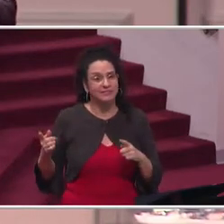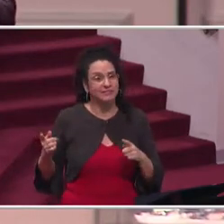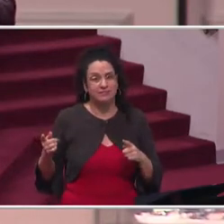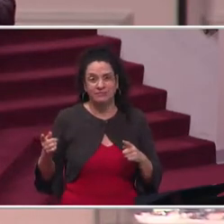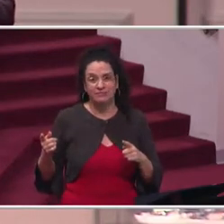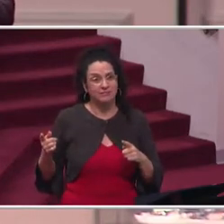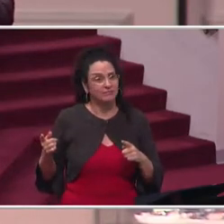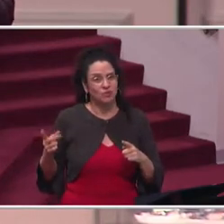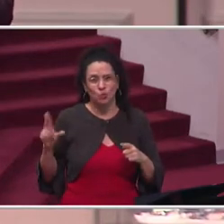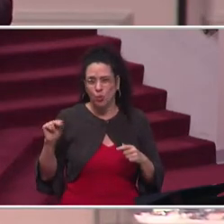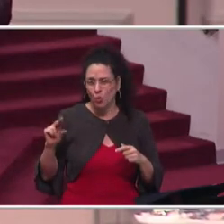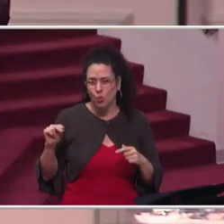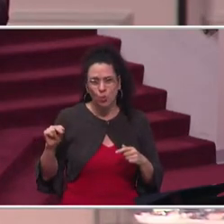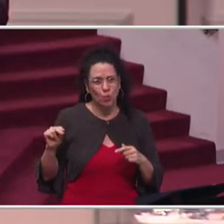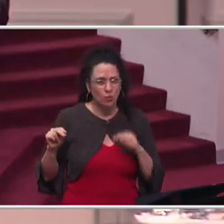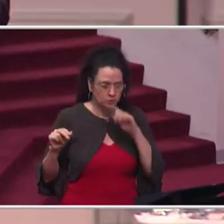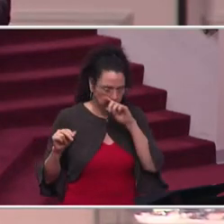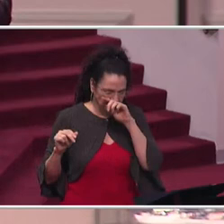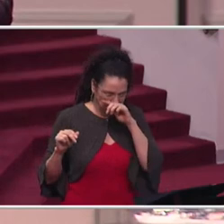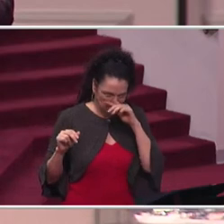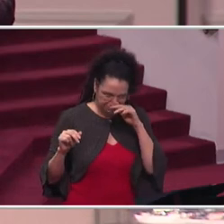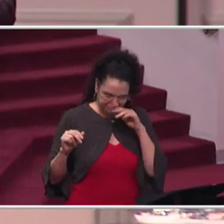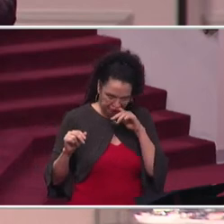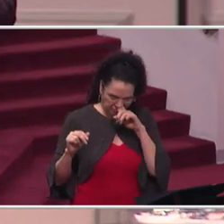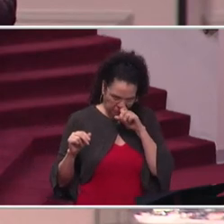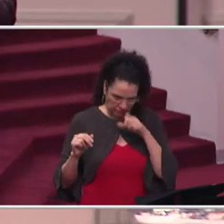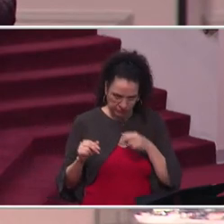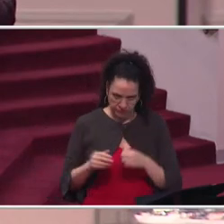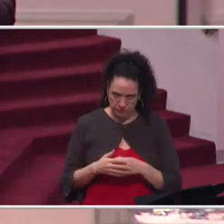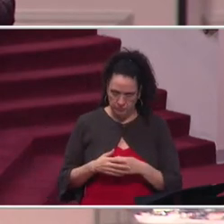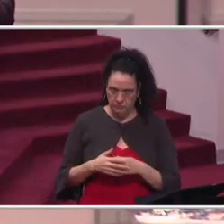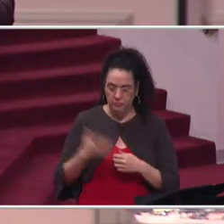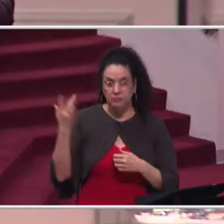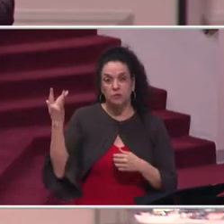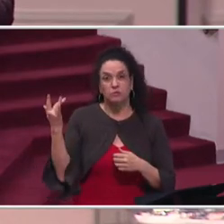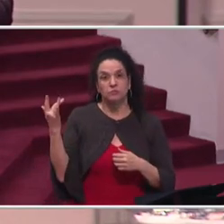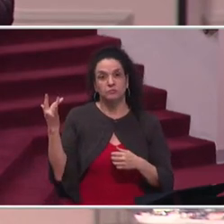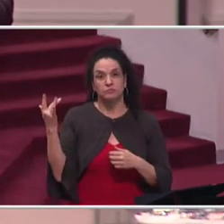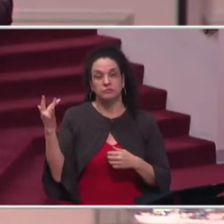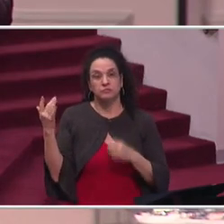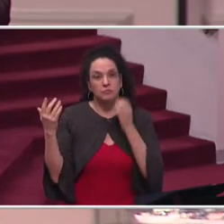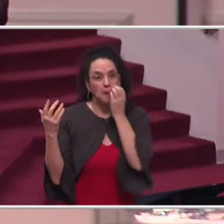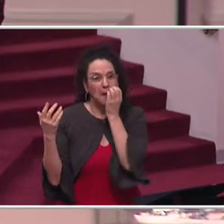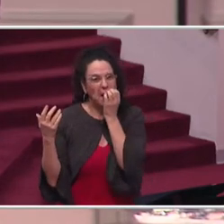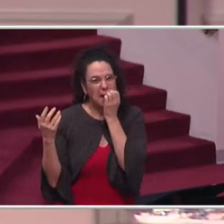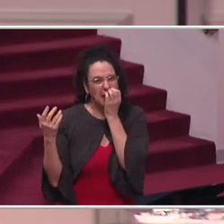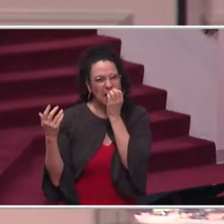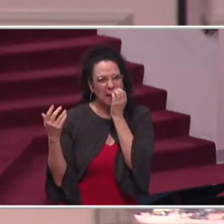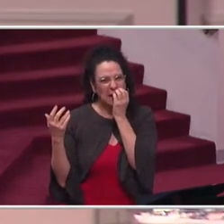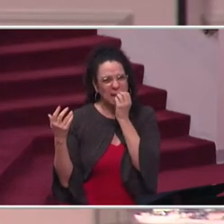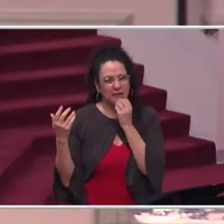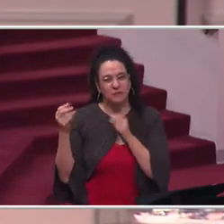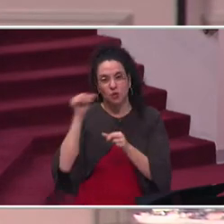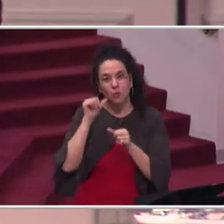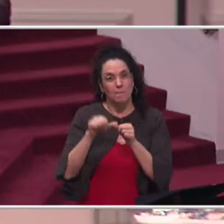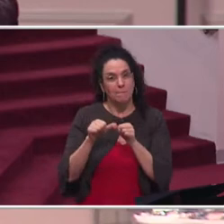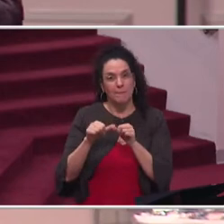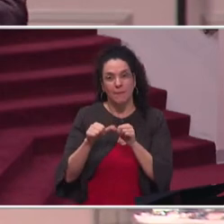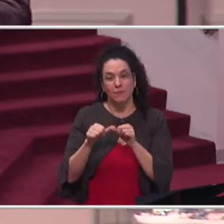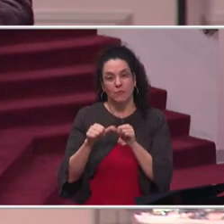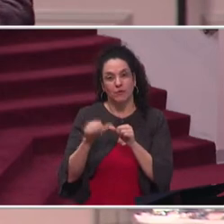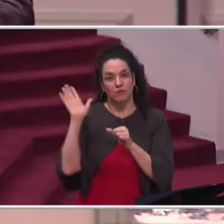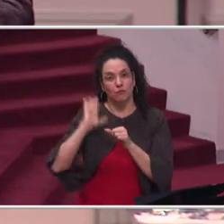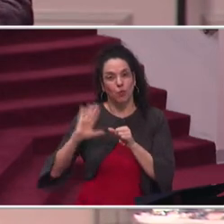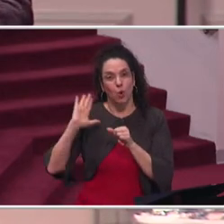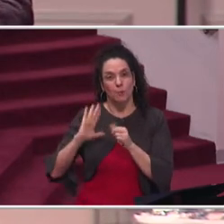past. And he said, for behold, he says, do not remember the former things, nor